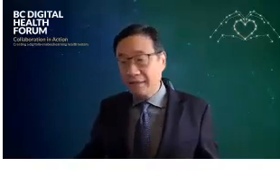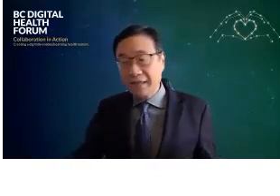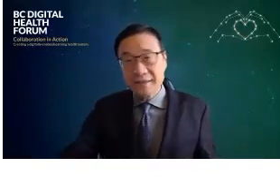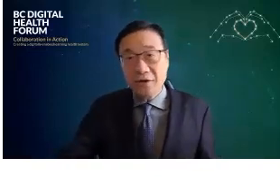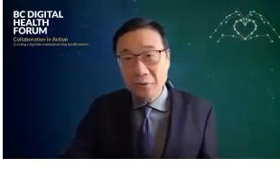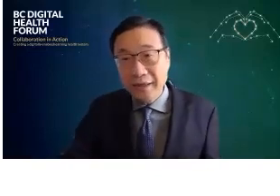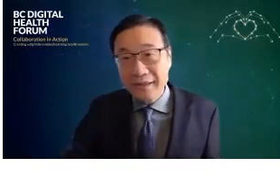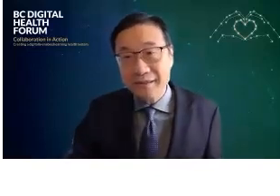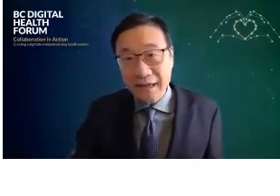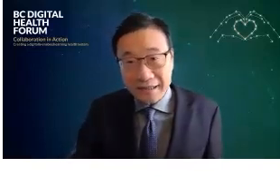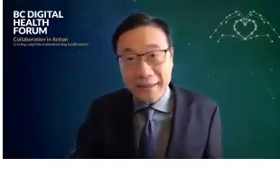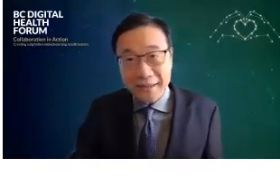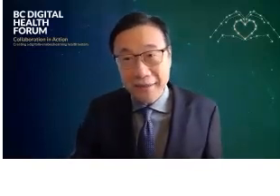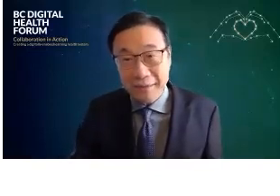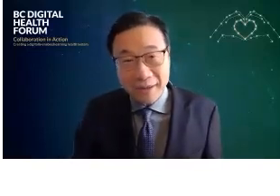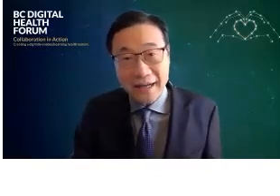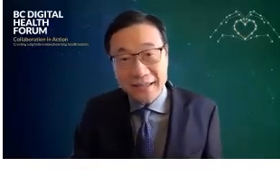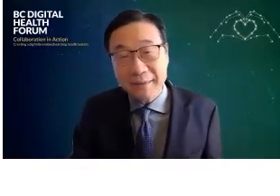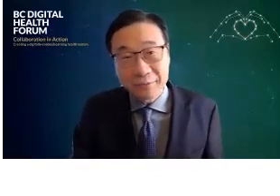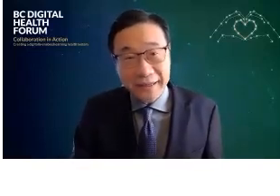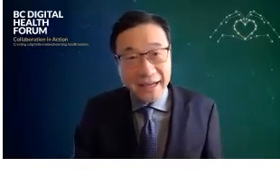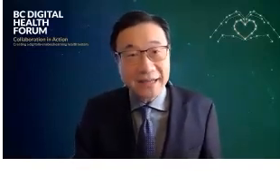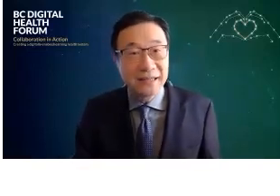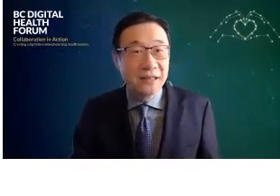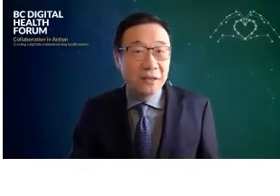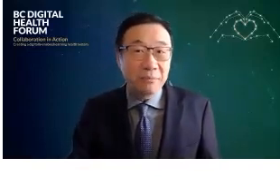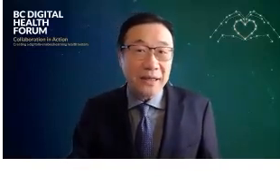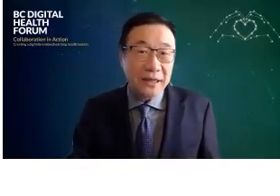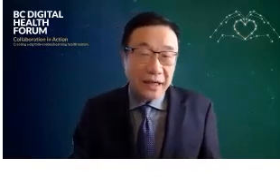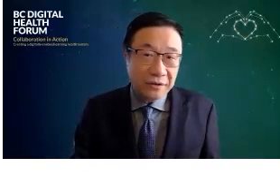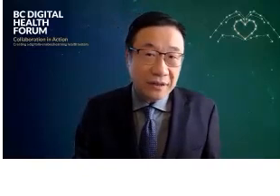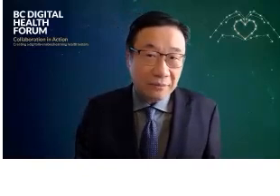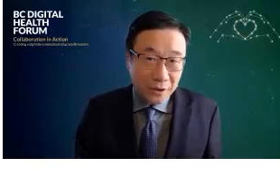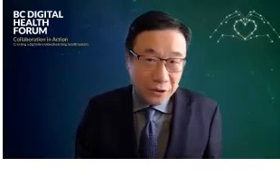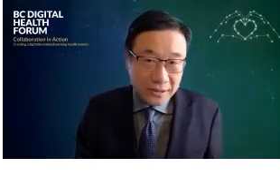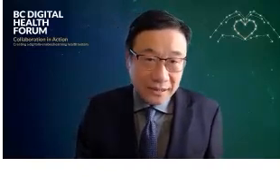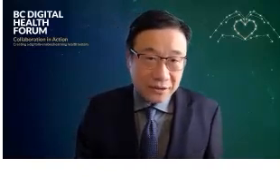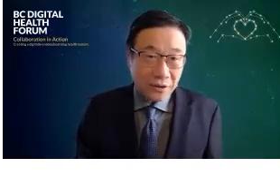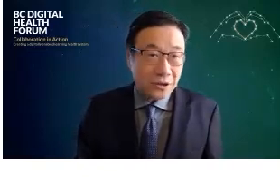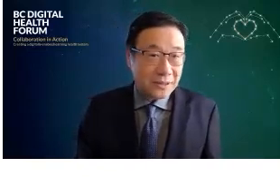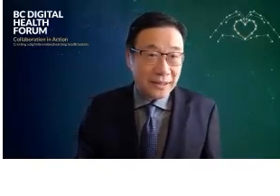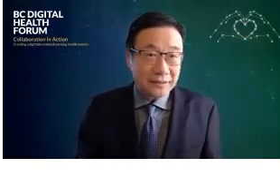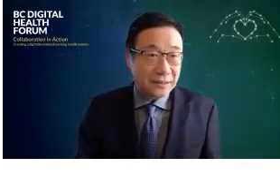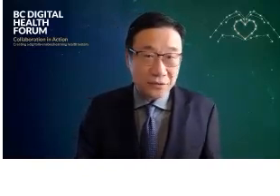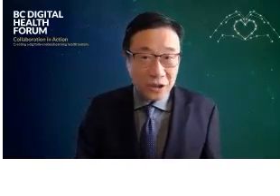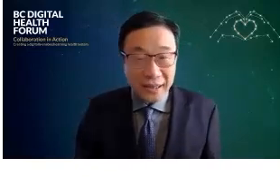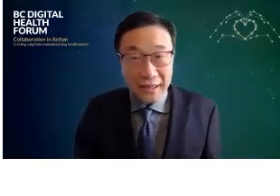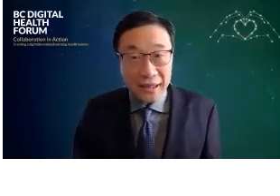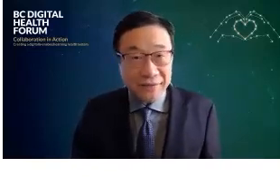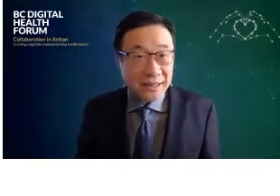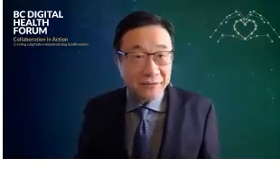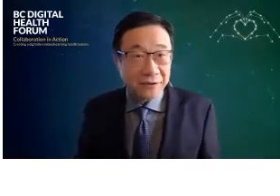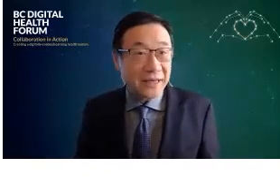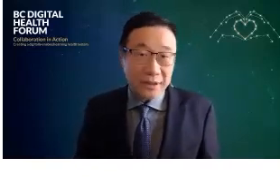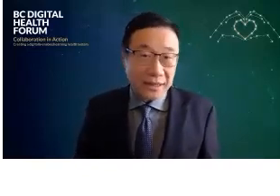Life is always unexpected. We can plan as best we can, but health emergencies or urgencies is just like